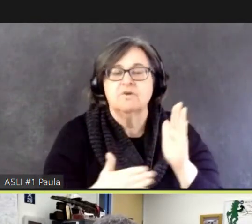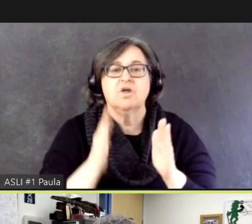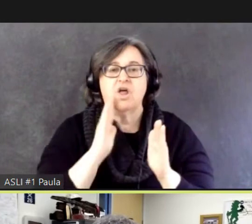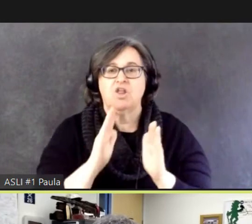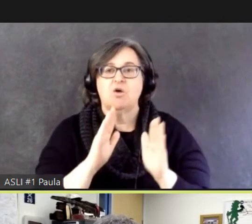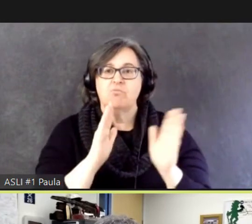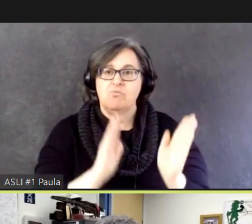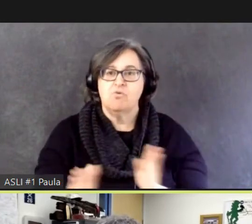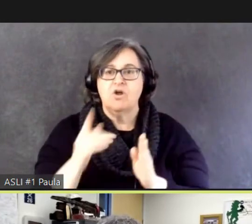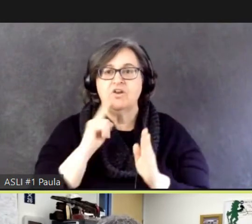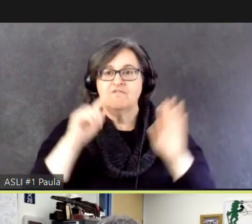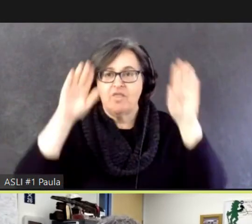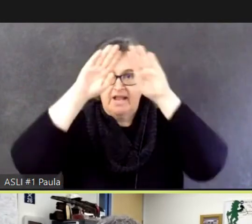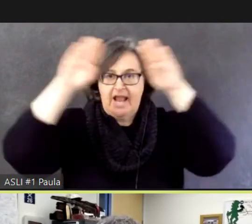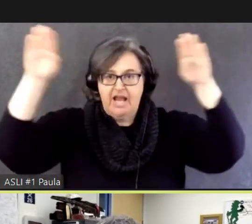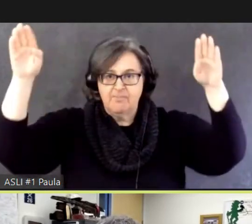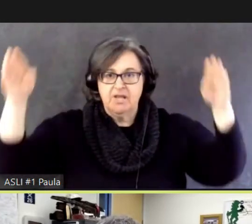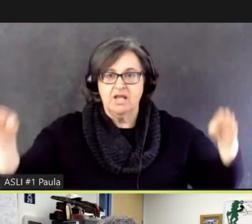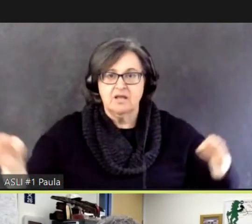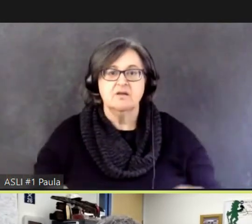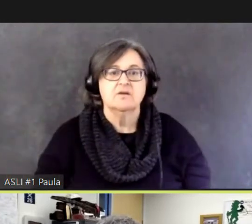installation. Next slide.